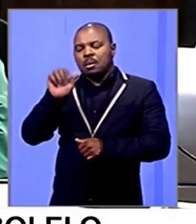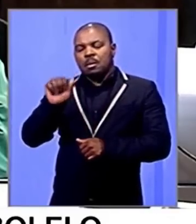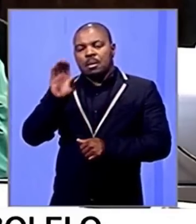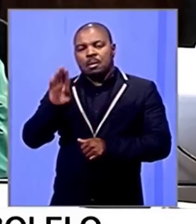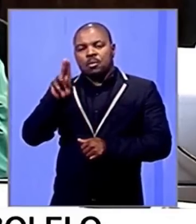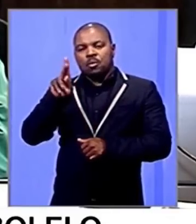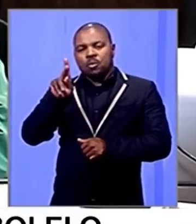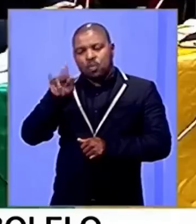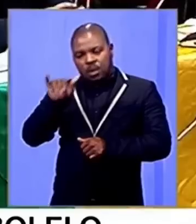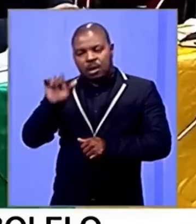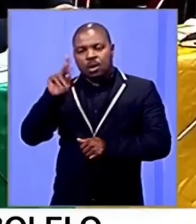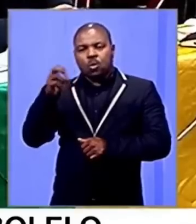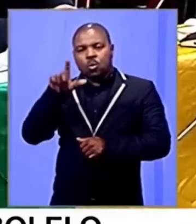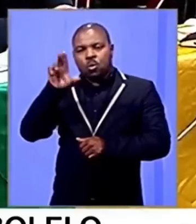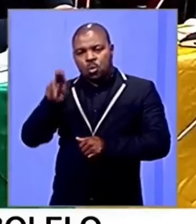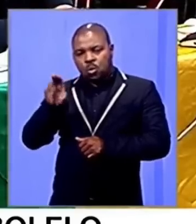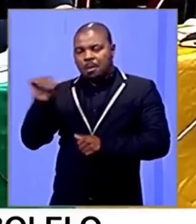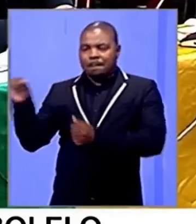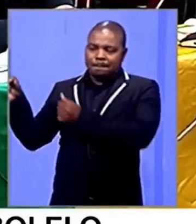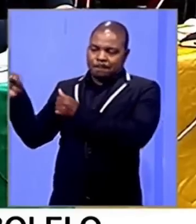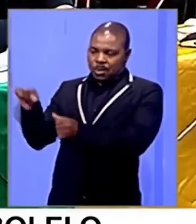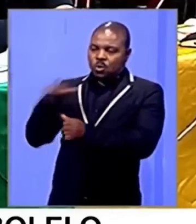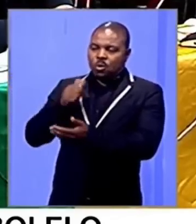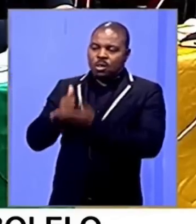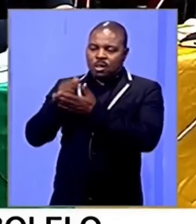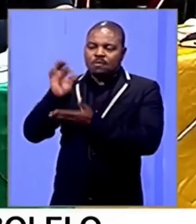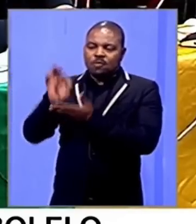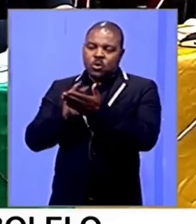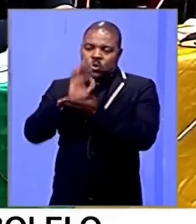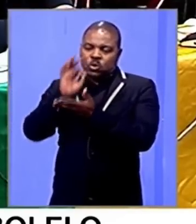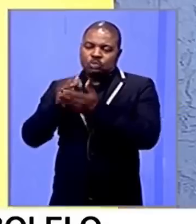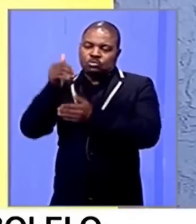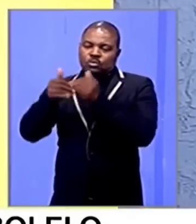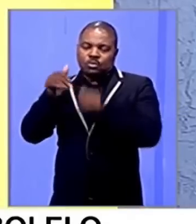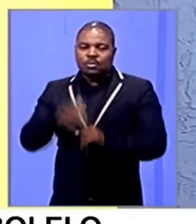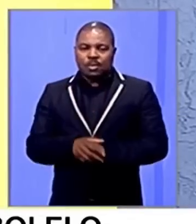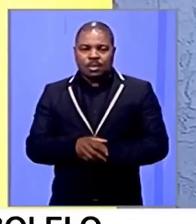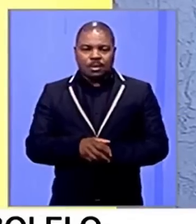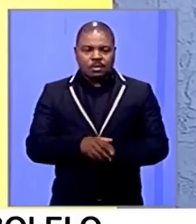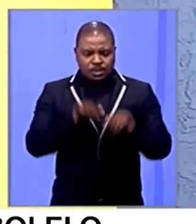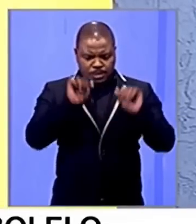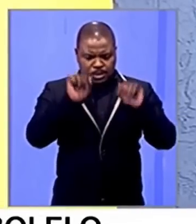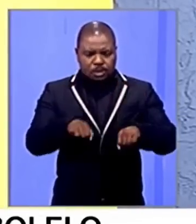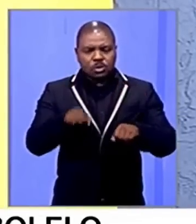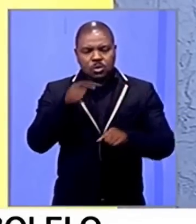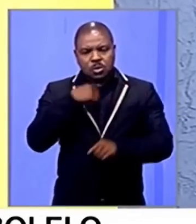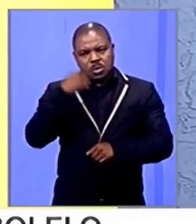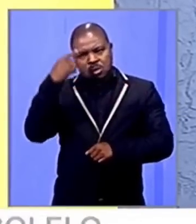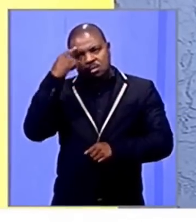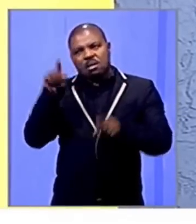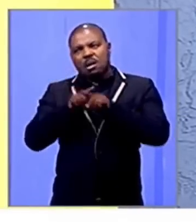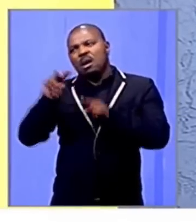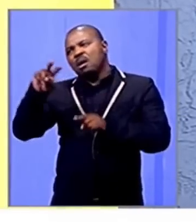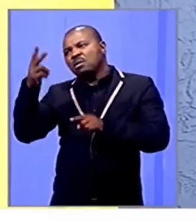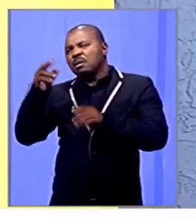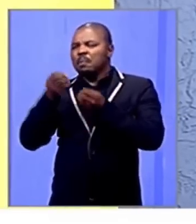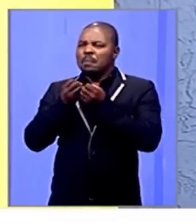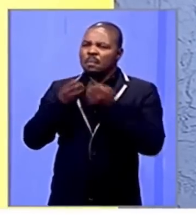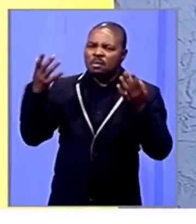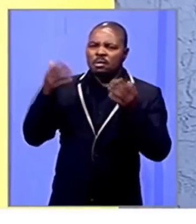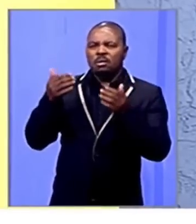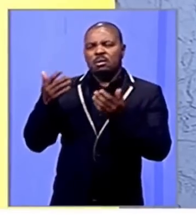mo tsamaisong ya letsholo la ditlhopho tsa profense. Yes, he is being considered as one of the many comrades that have